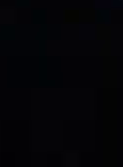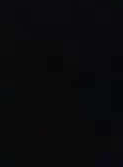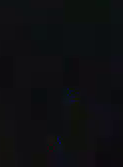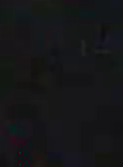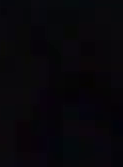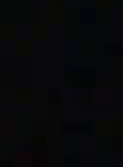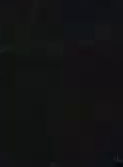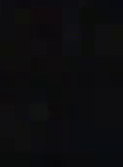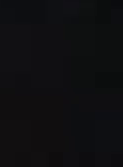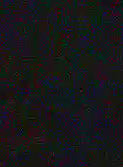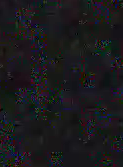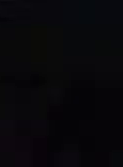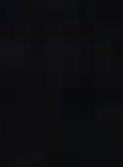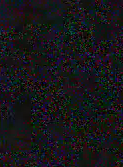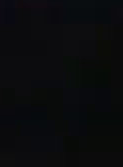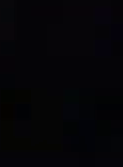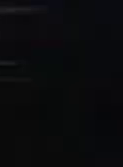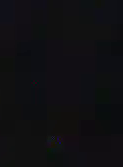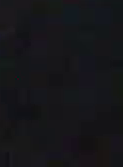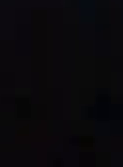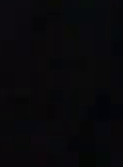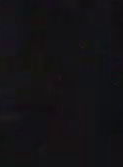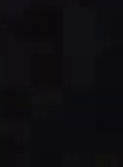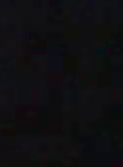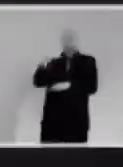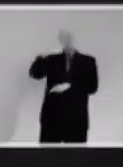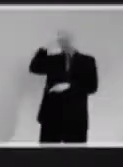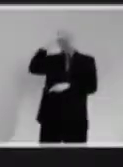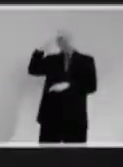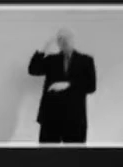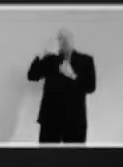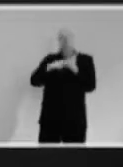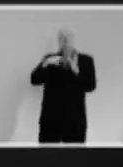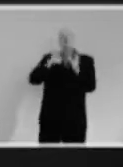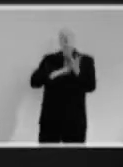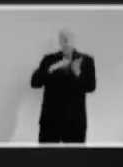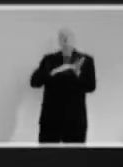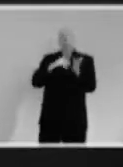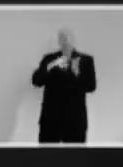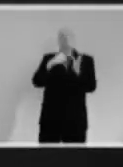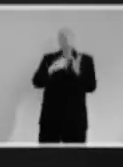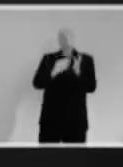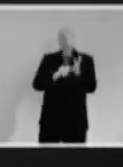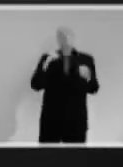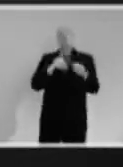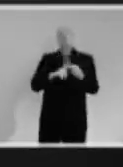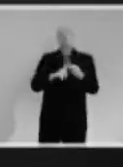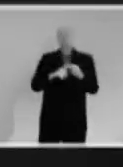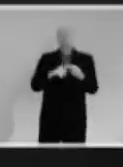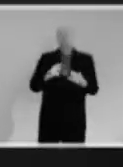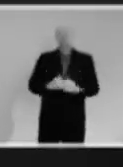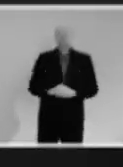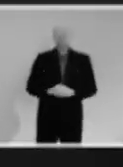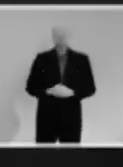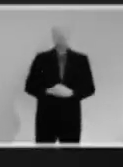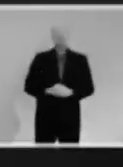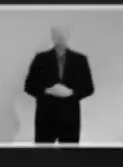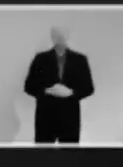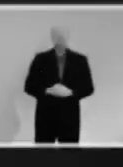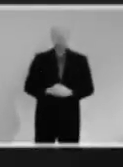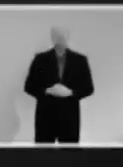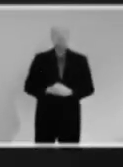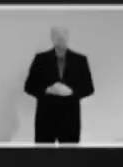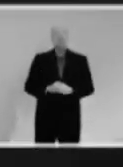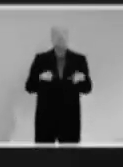giant national version of the birdie dance. But after all we've been through, it isn't